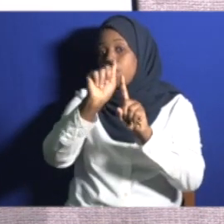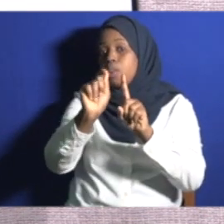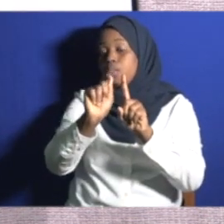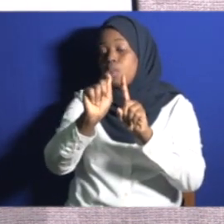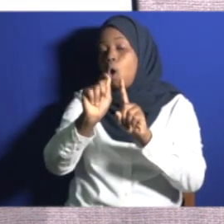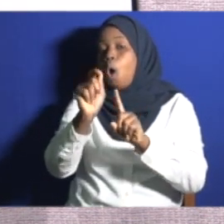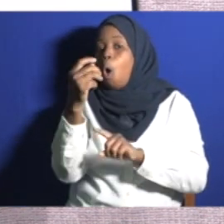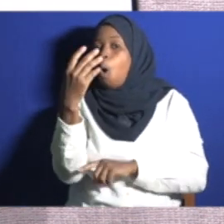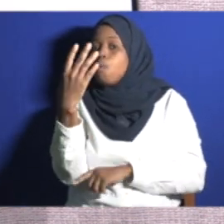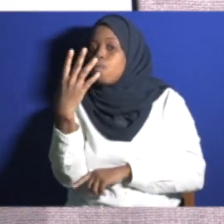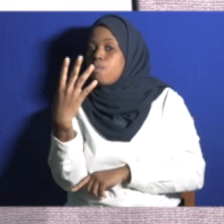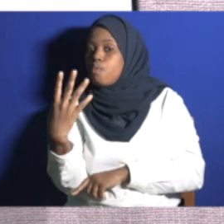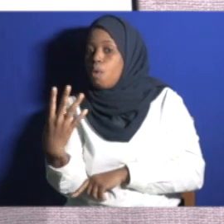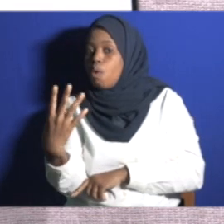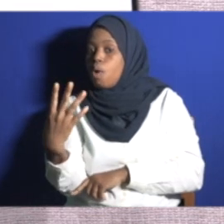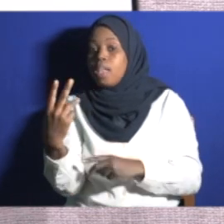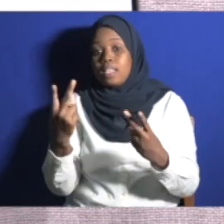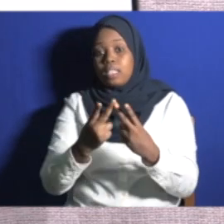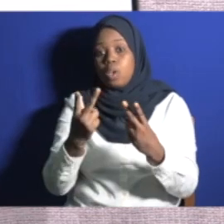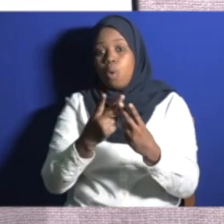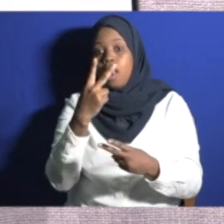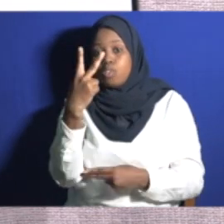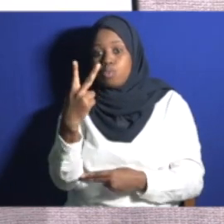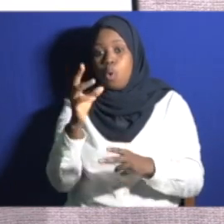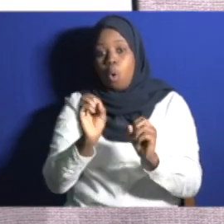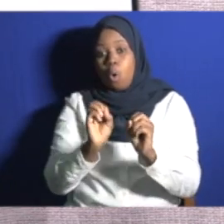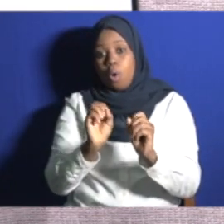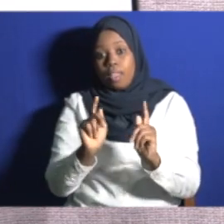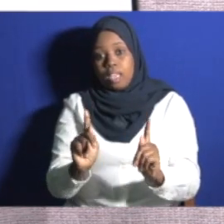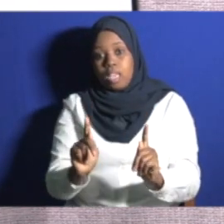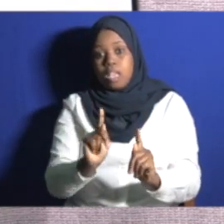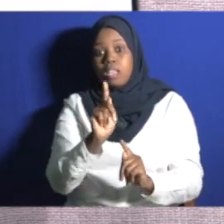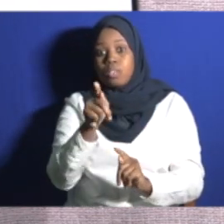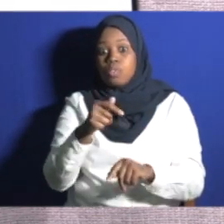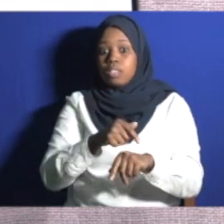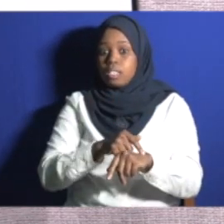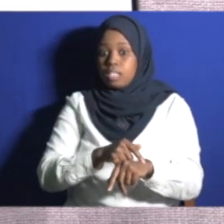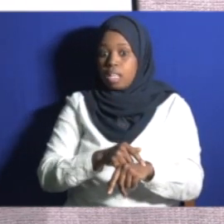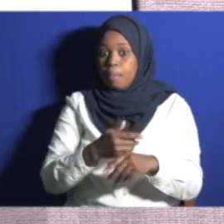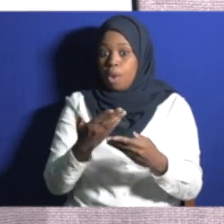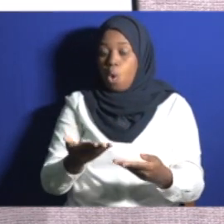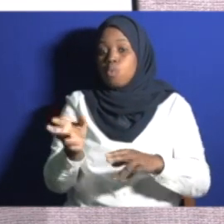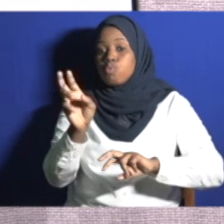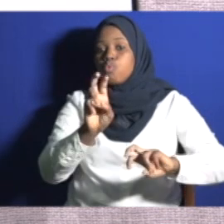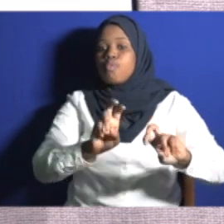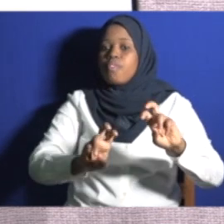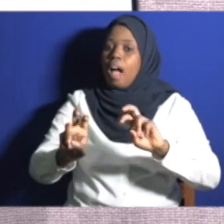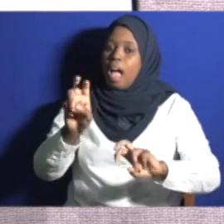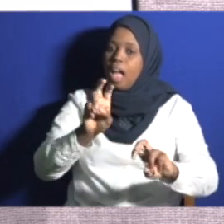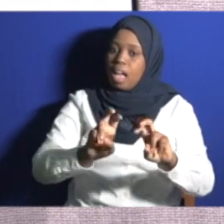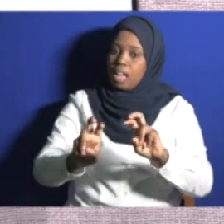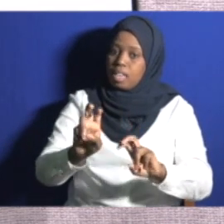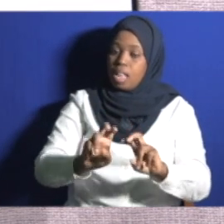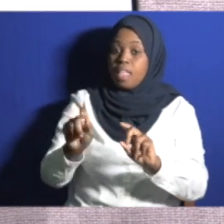is 2. Okay, it is your turn now to find the square root of